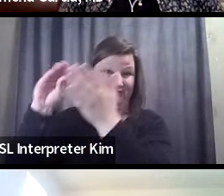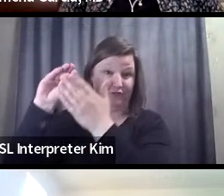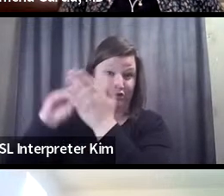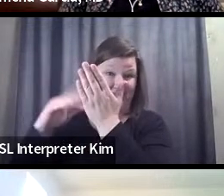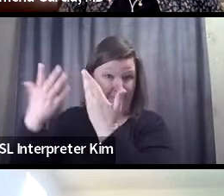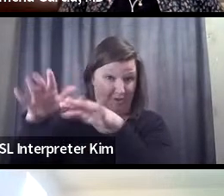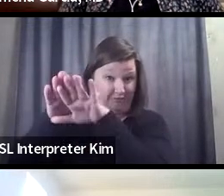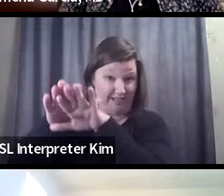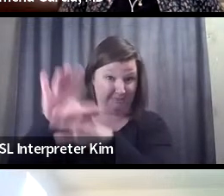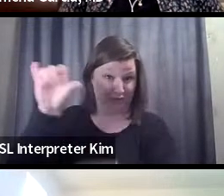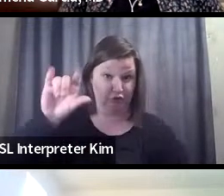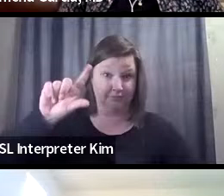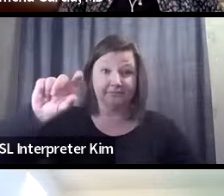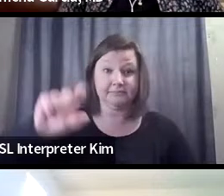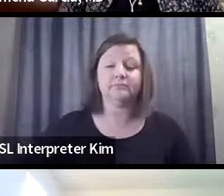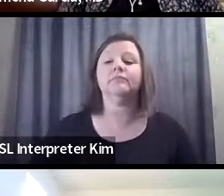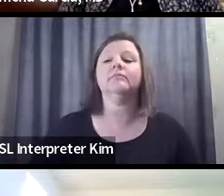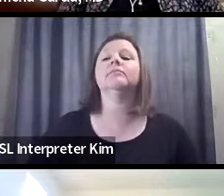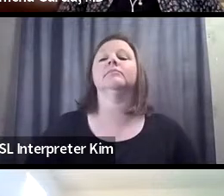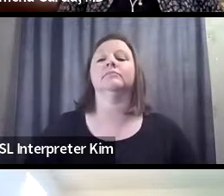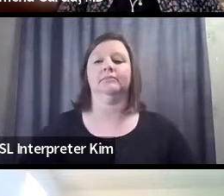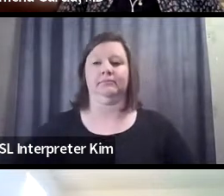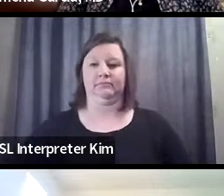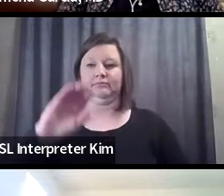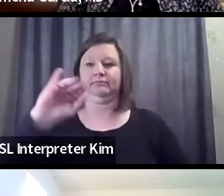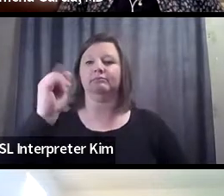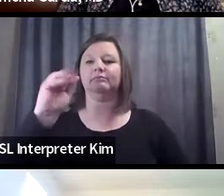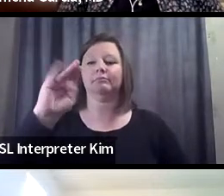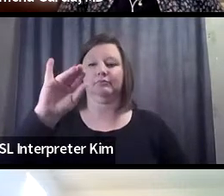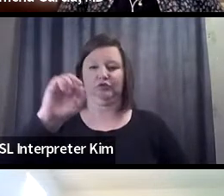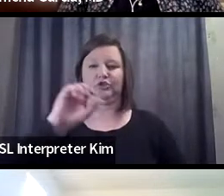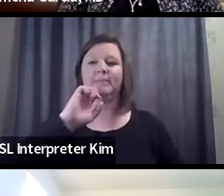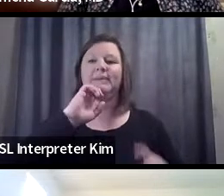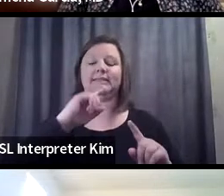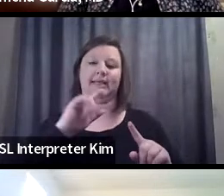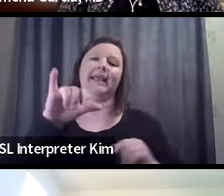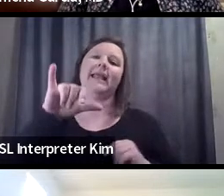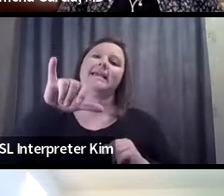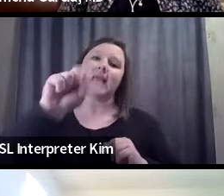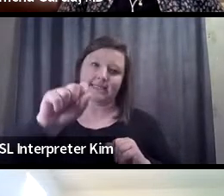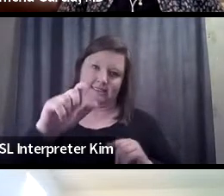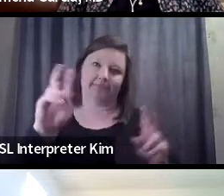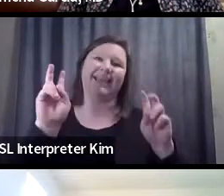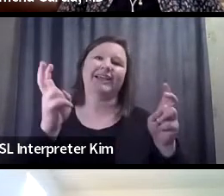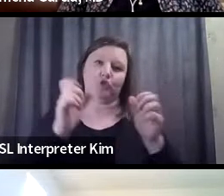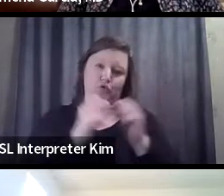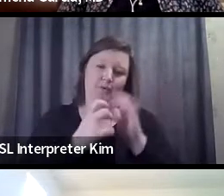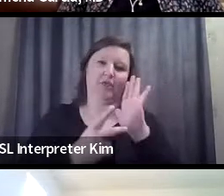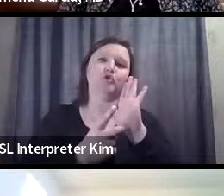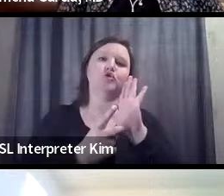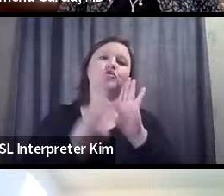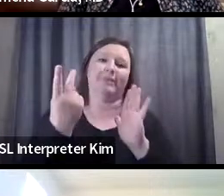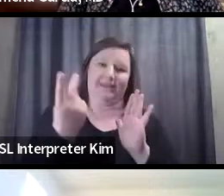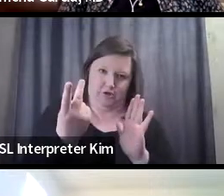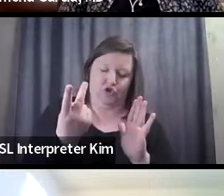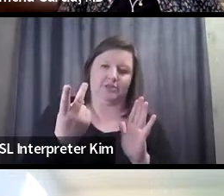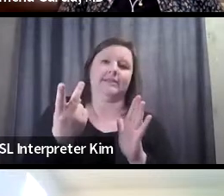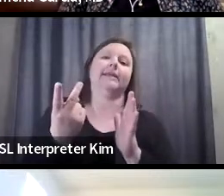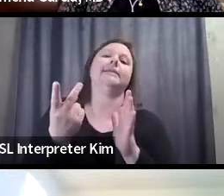Yes, the issue with the duplications is definitely a potential issue with that,